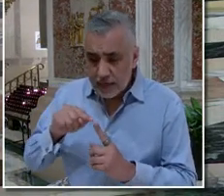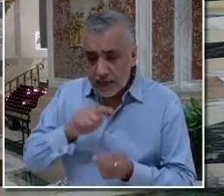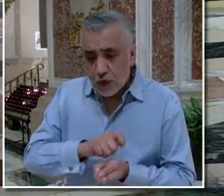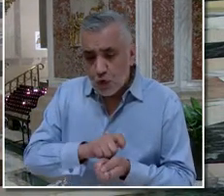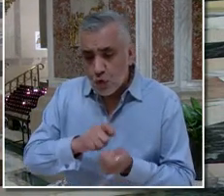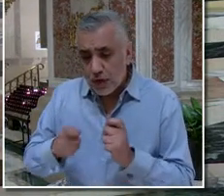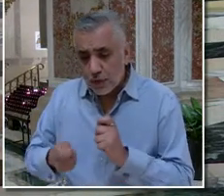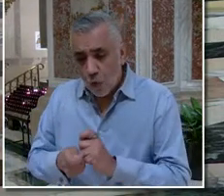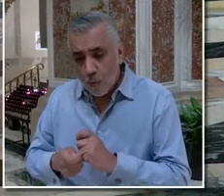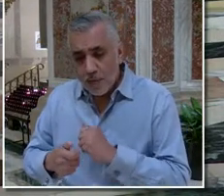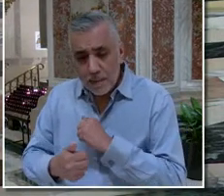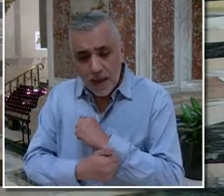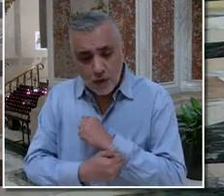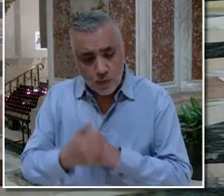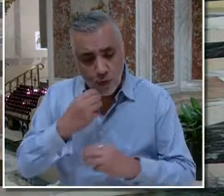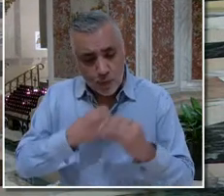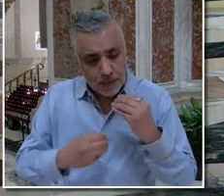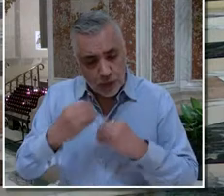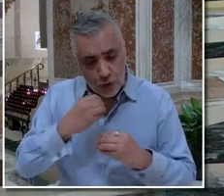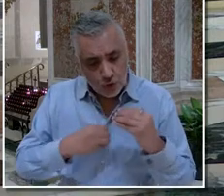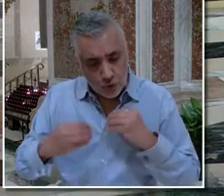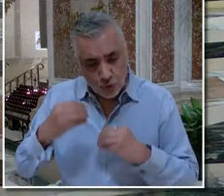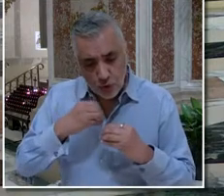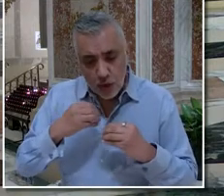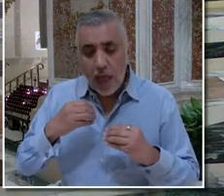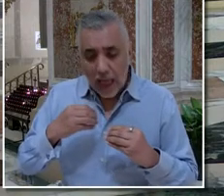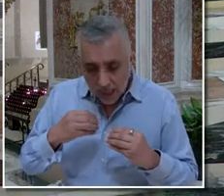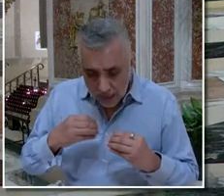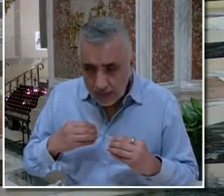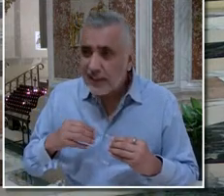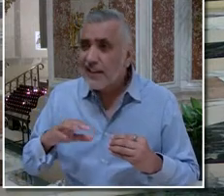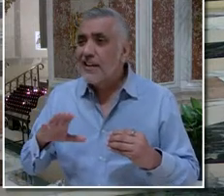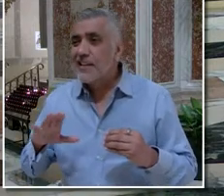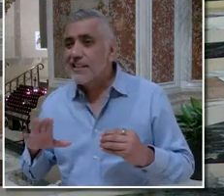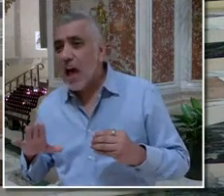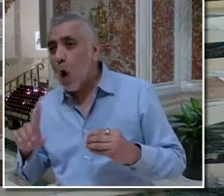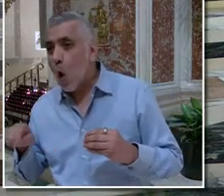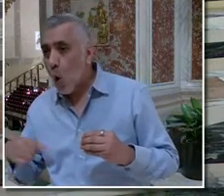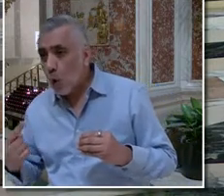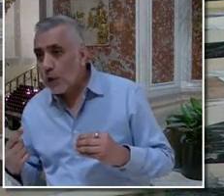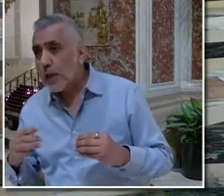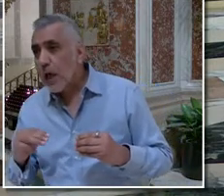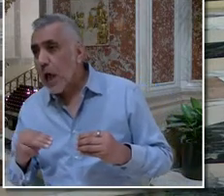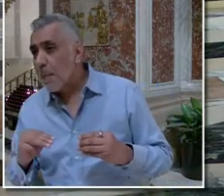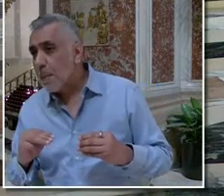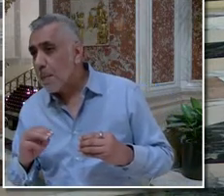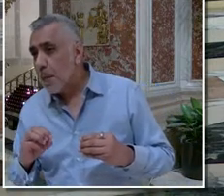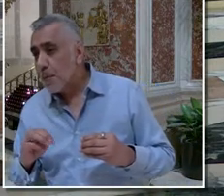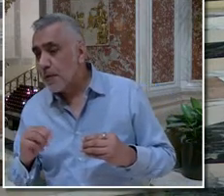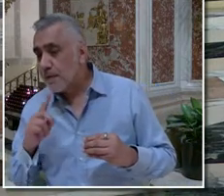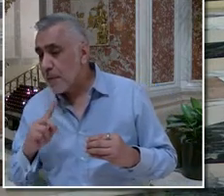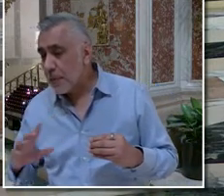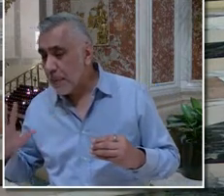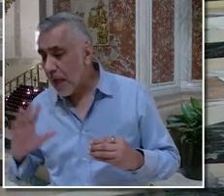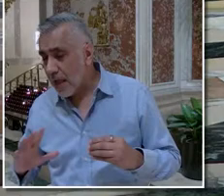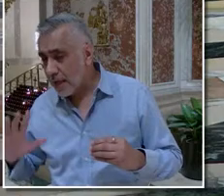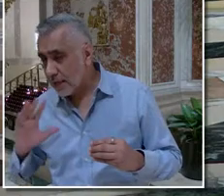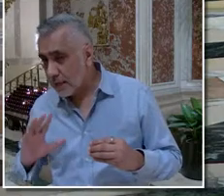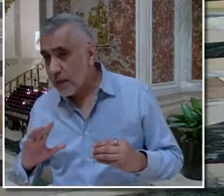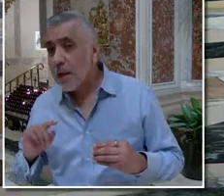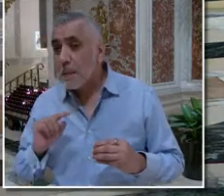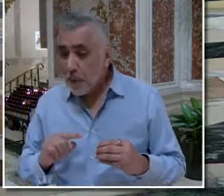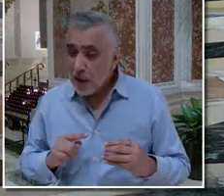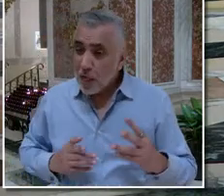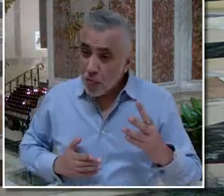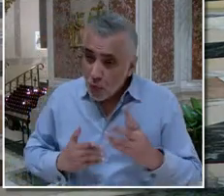transforms that Paschal meal and renders it not simply a memento of events from the past, but